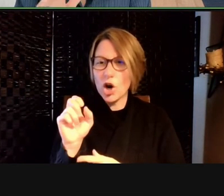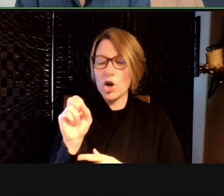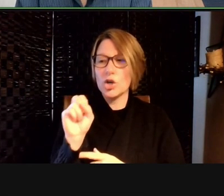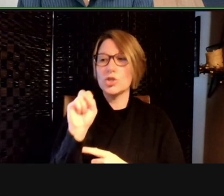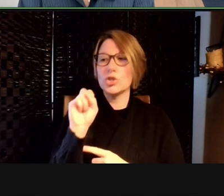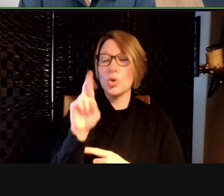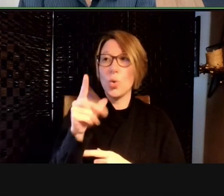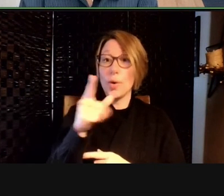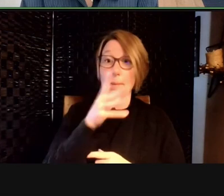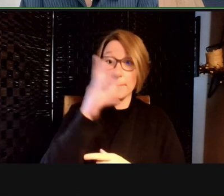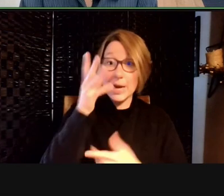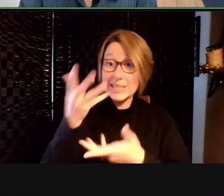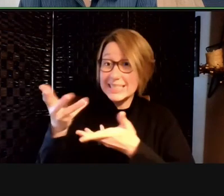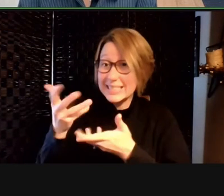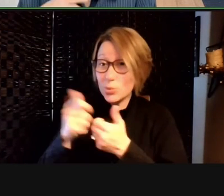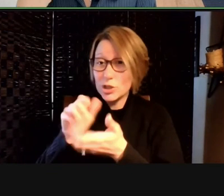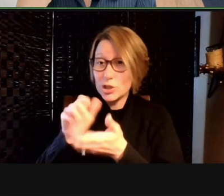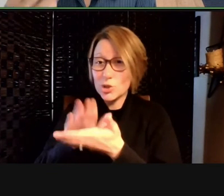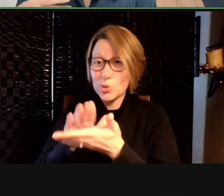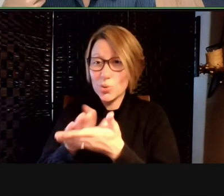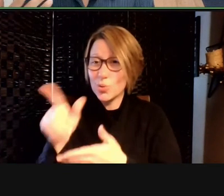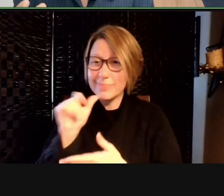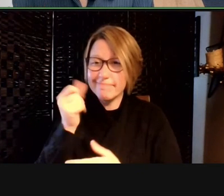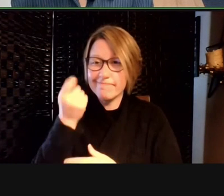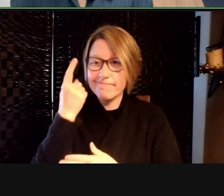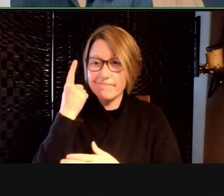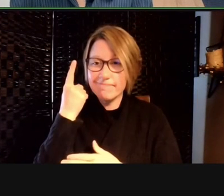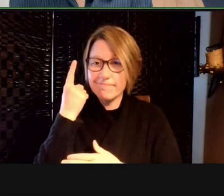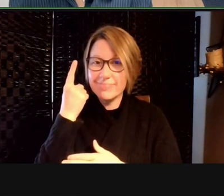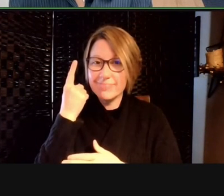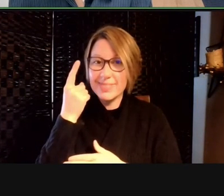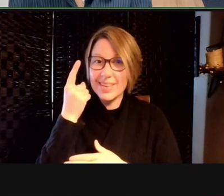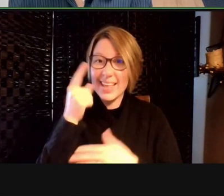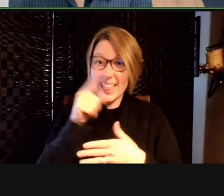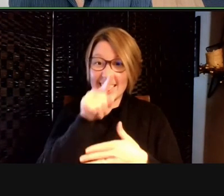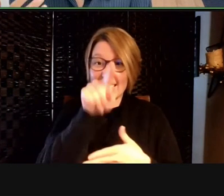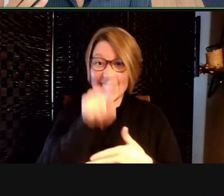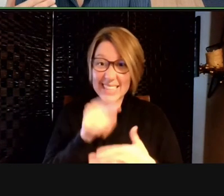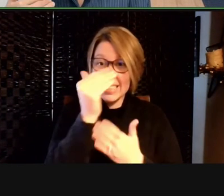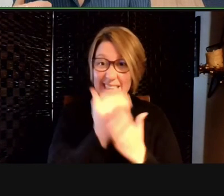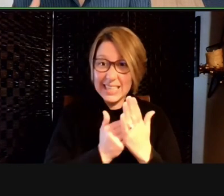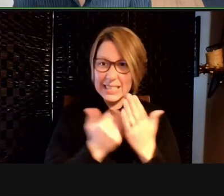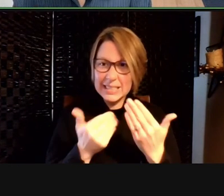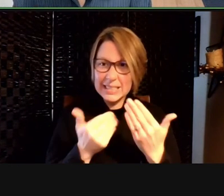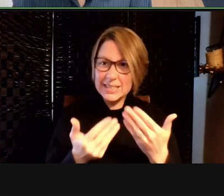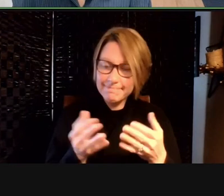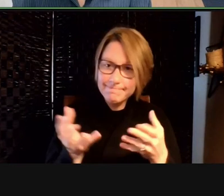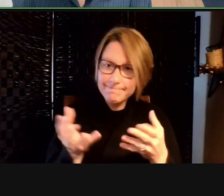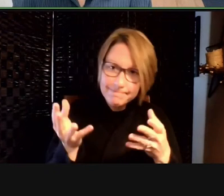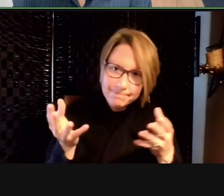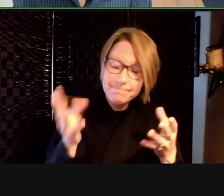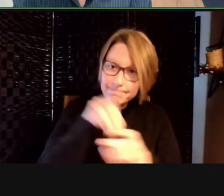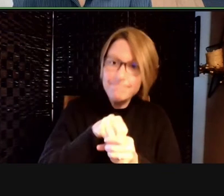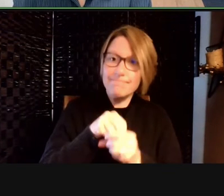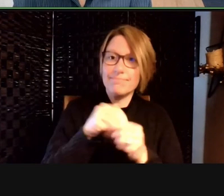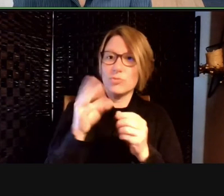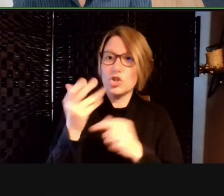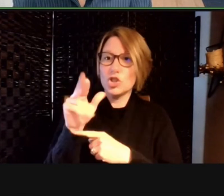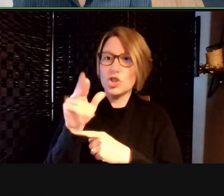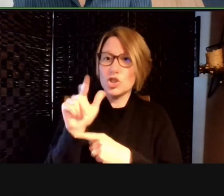doesn't, it's important that they understand that these are all things that are part of charge syndrome. I was in a meeting today with